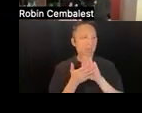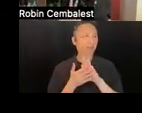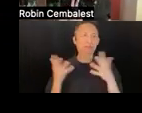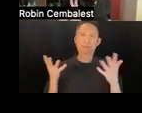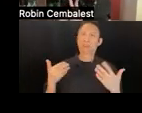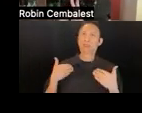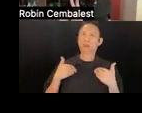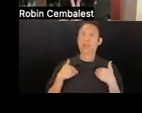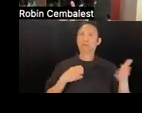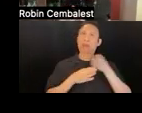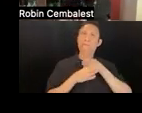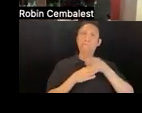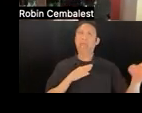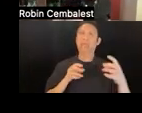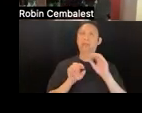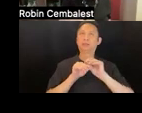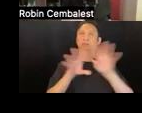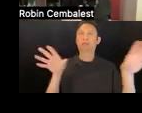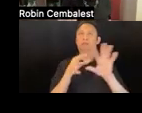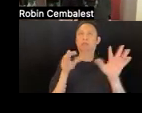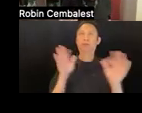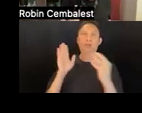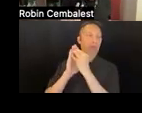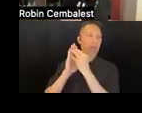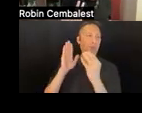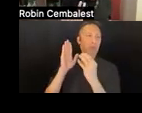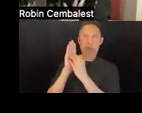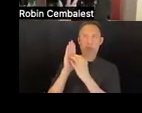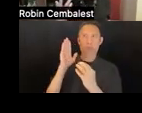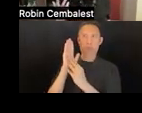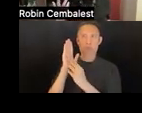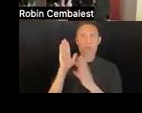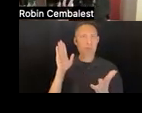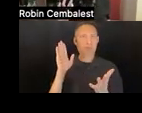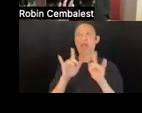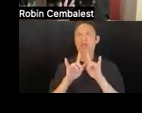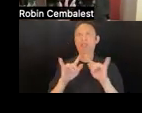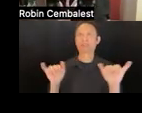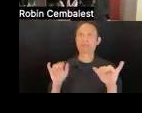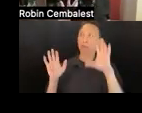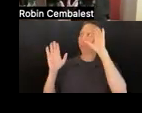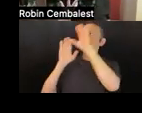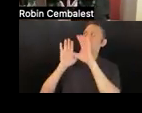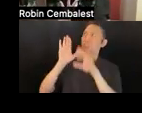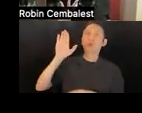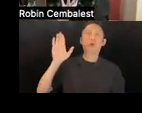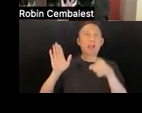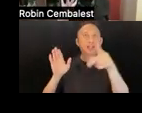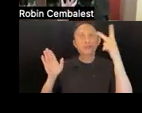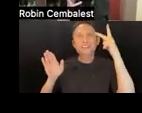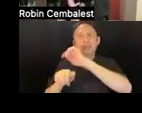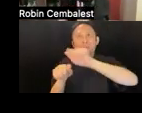blurbage of what's in it and why it's interesting, combined with this kind of like, well, now we're in this kind of behind the scenes